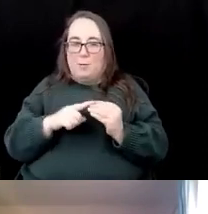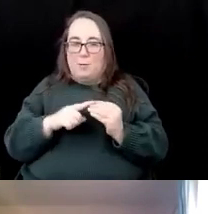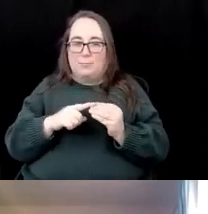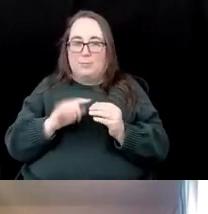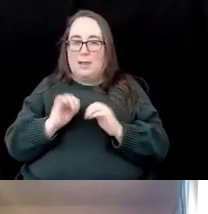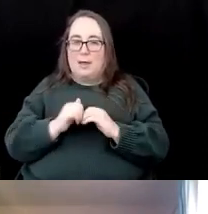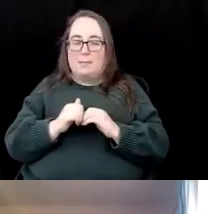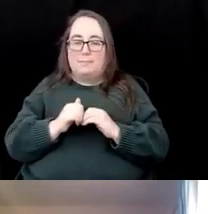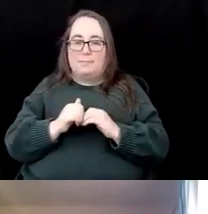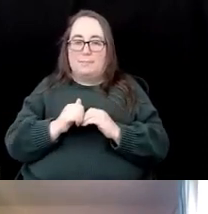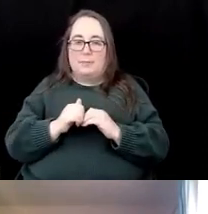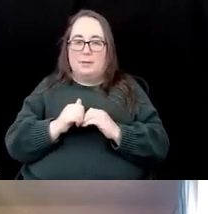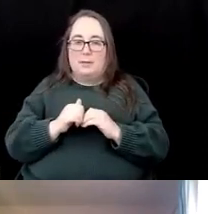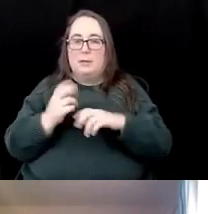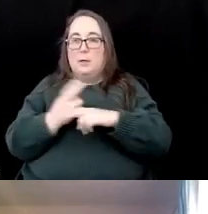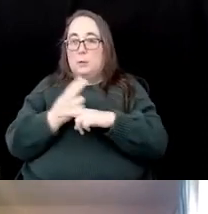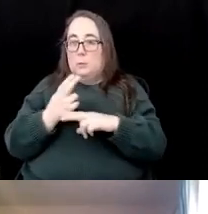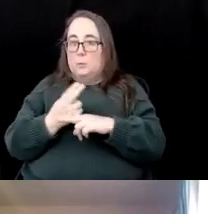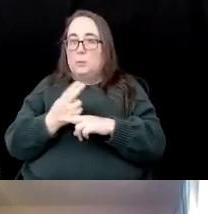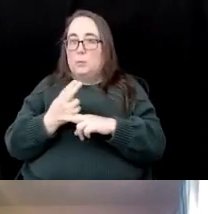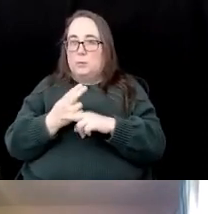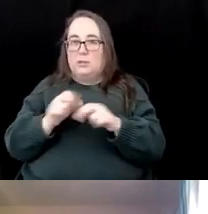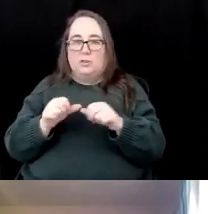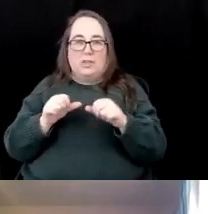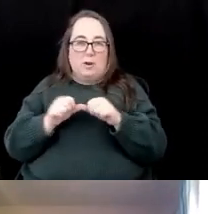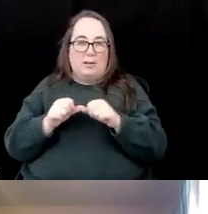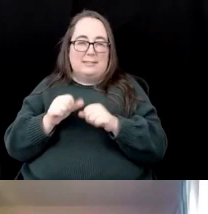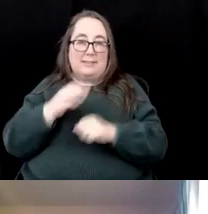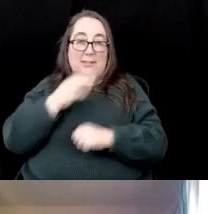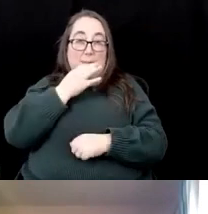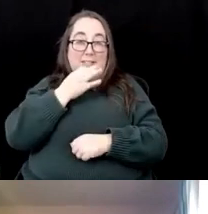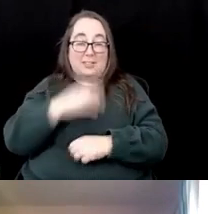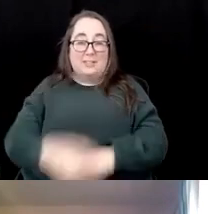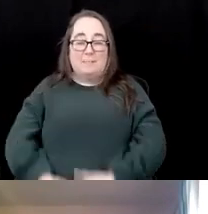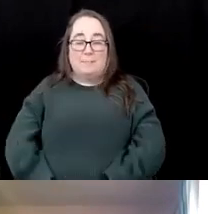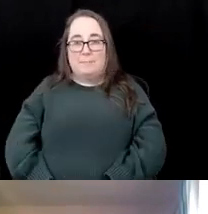you all leverage those areas of expertise?